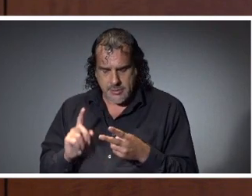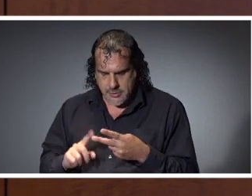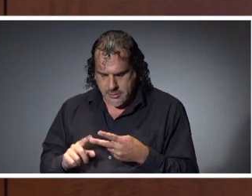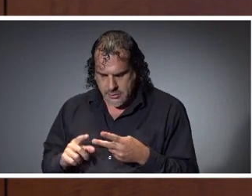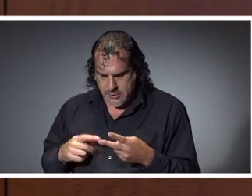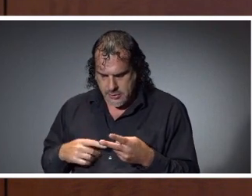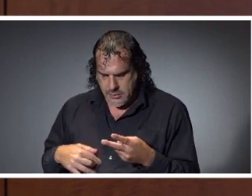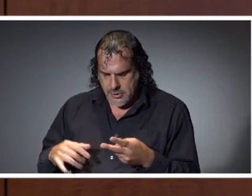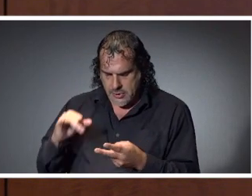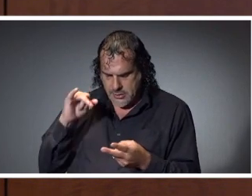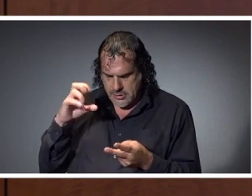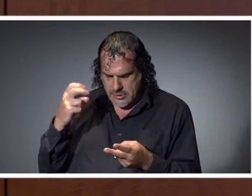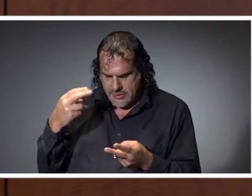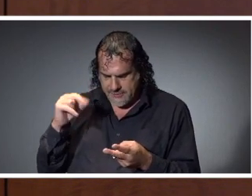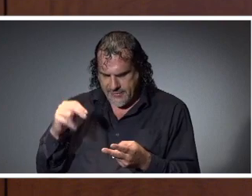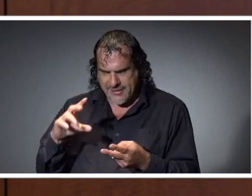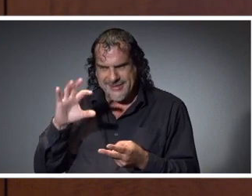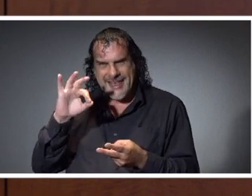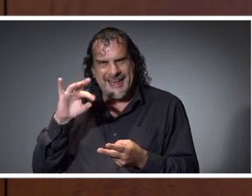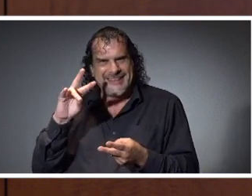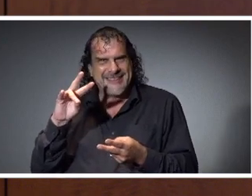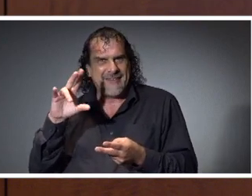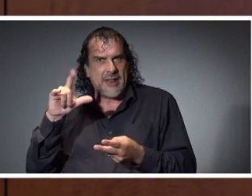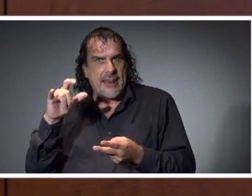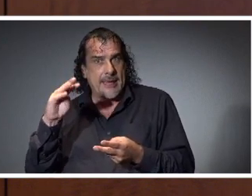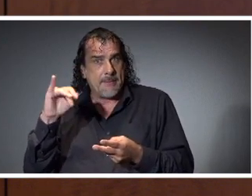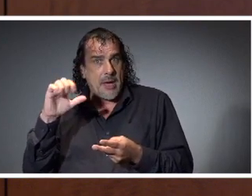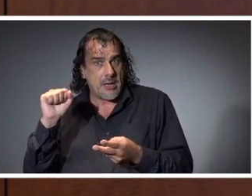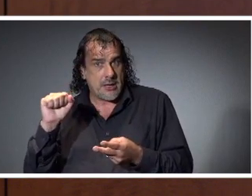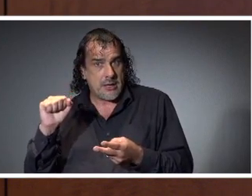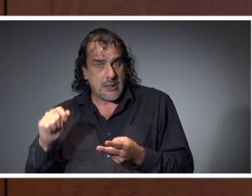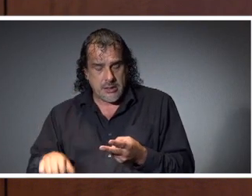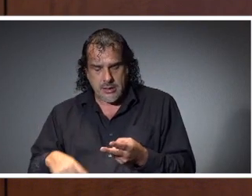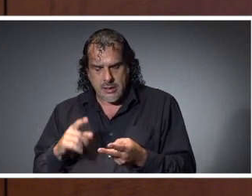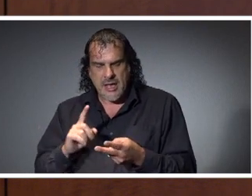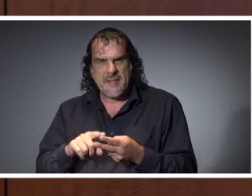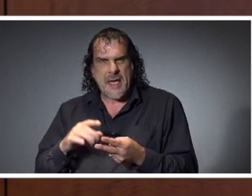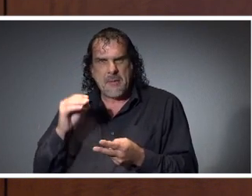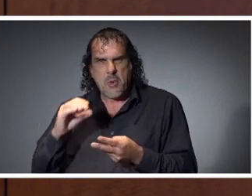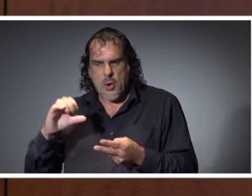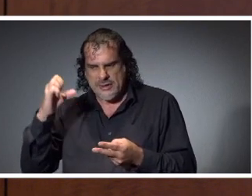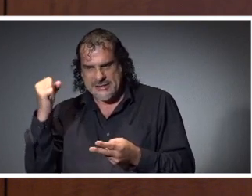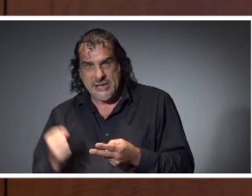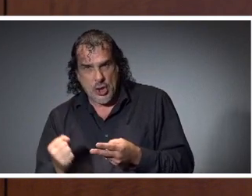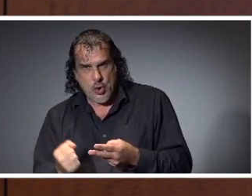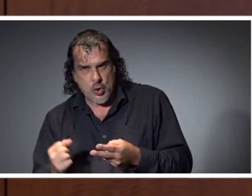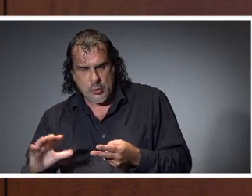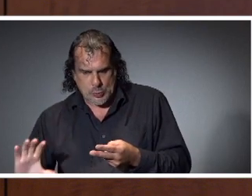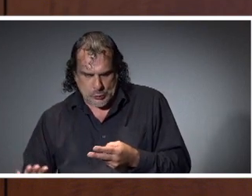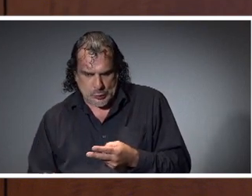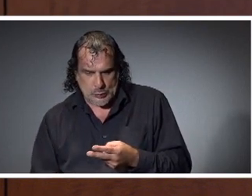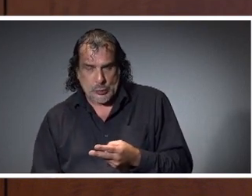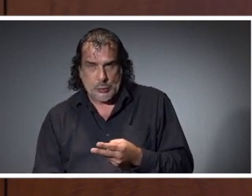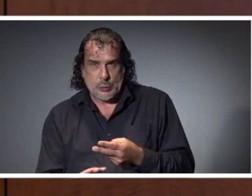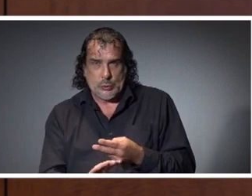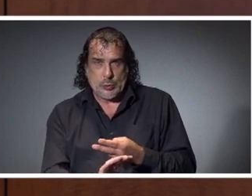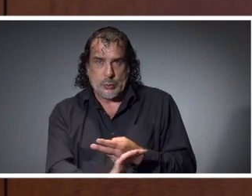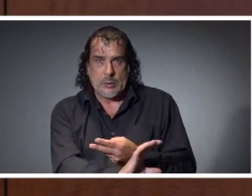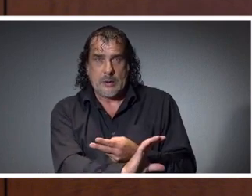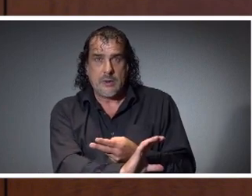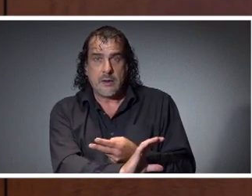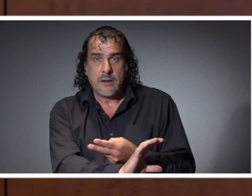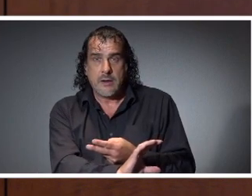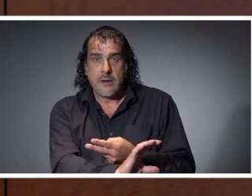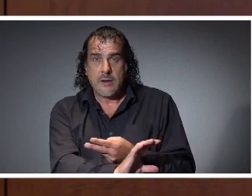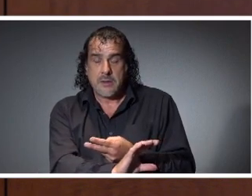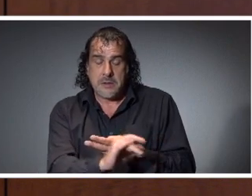Invest 97 Lima. That one has a more southerly track, and right now it's tracking and is projected to, if it continues along the